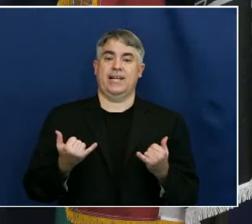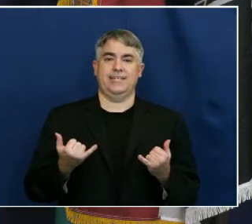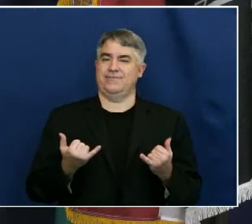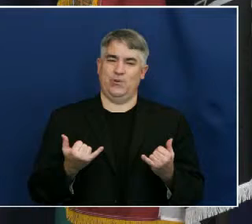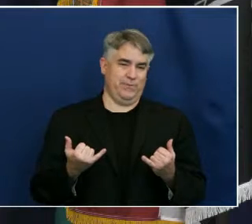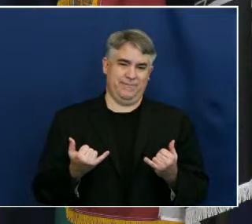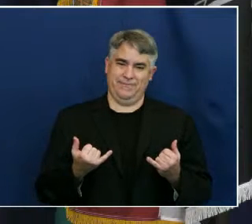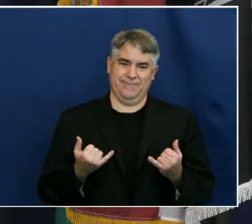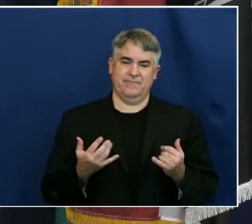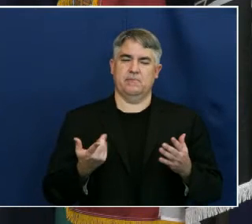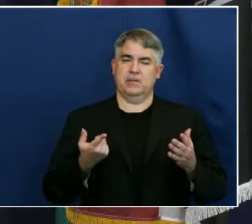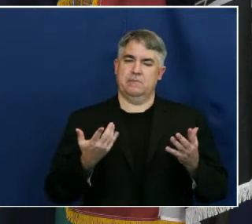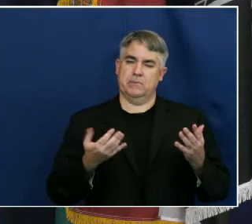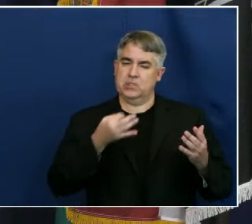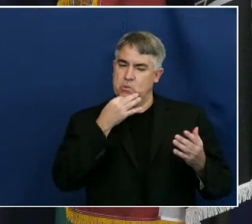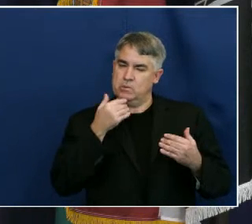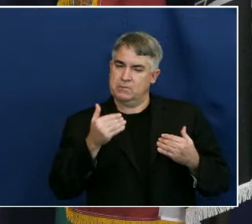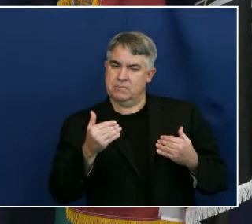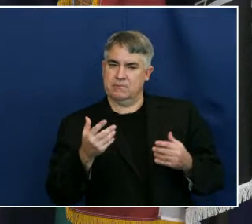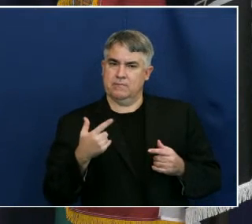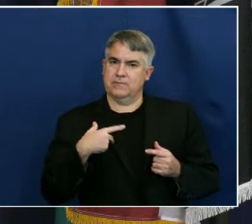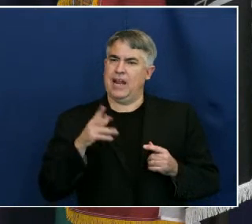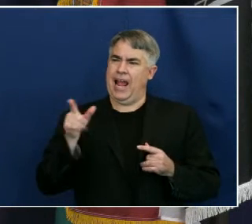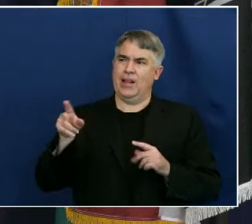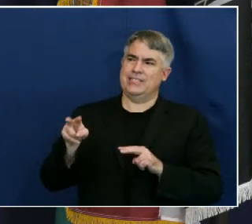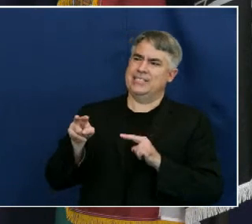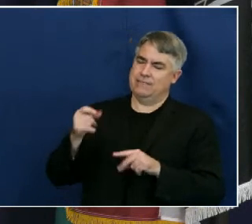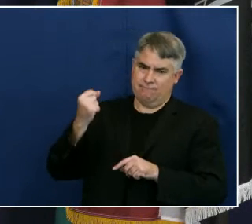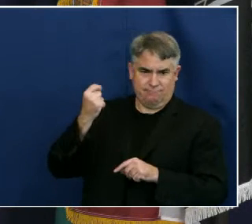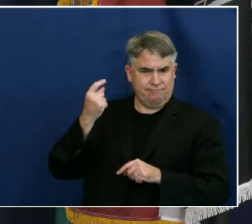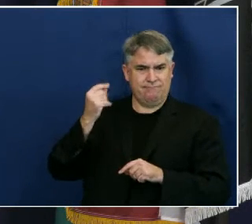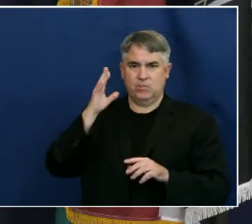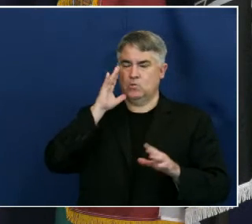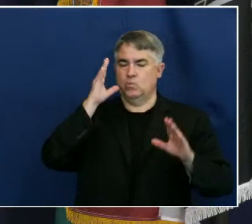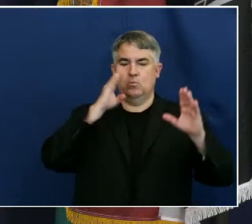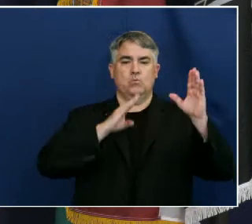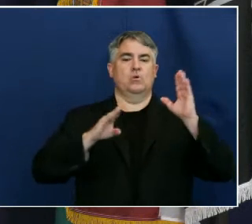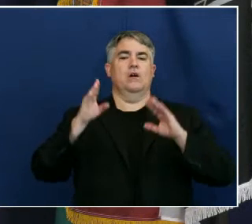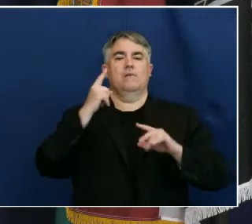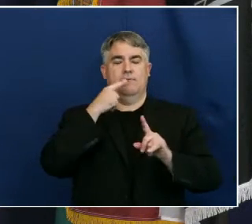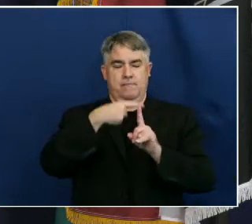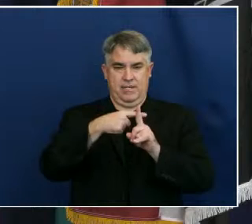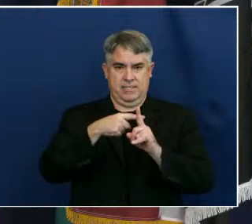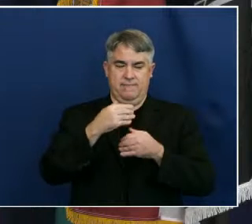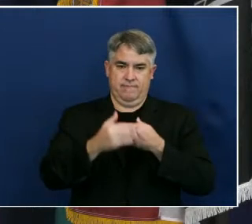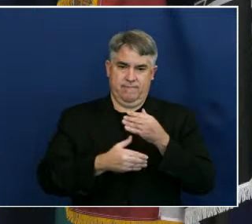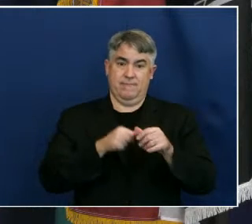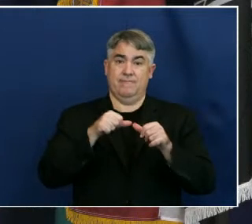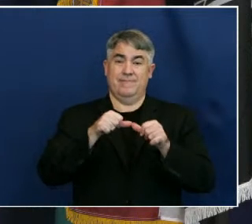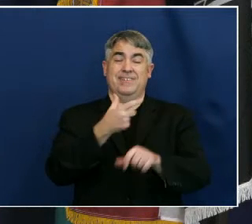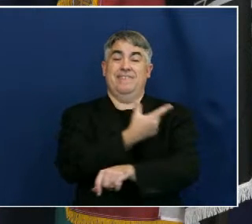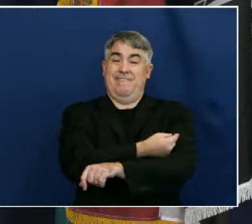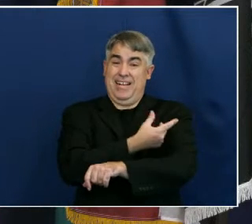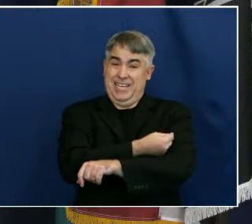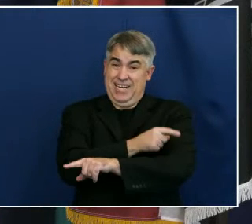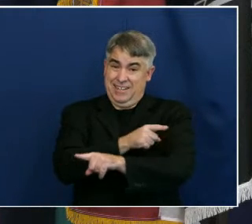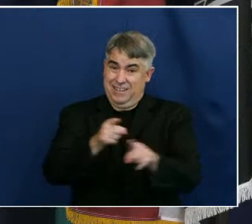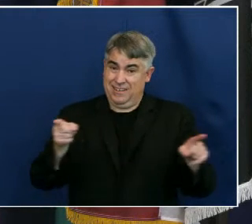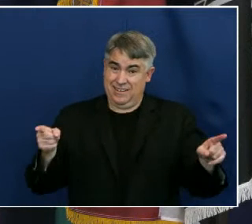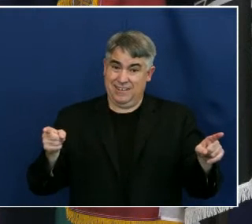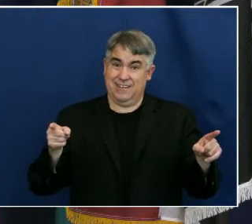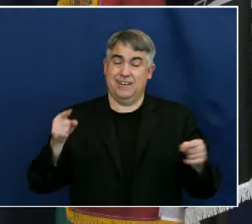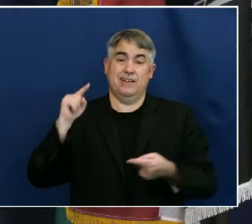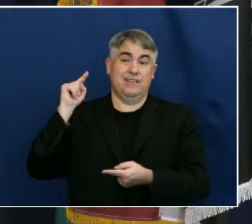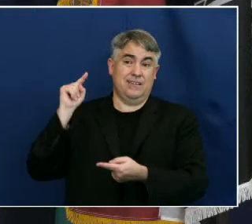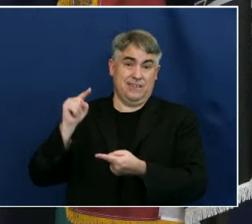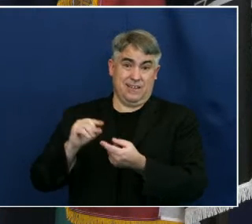of folks that are going to benefit from there, but we're certainly headed in that direction. We keep cases down, we keep doing vaccinations, we're going to continue reopening